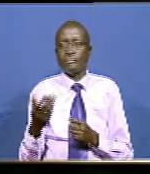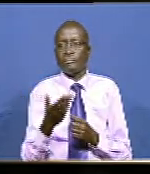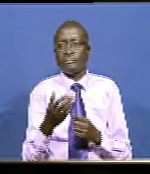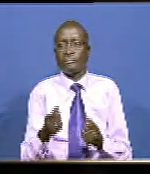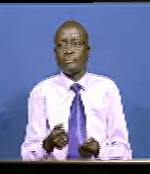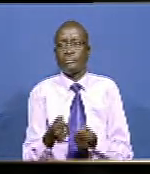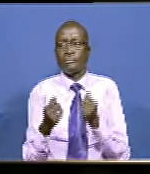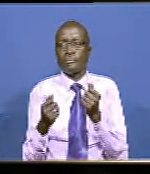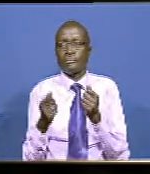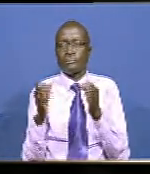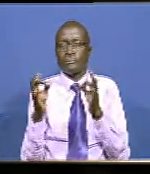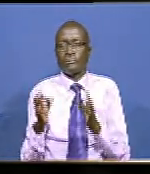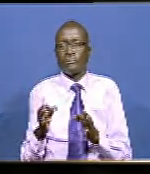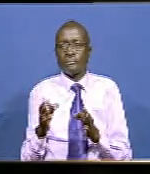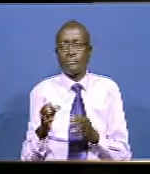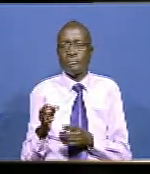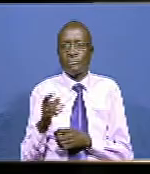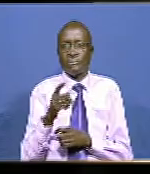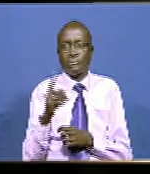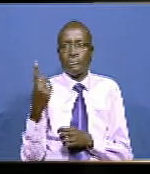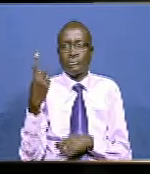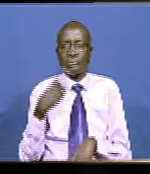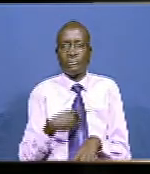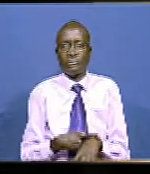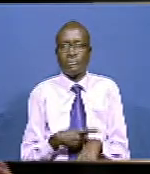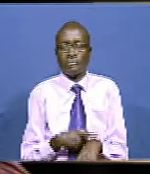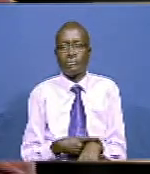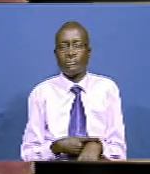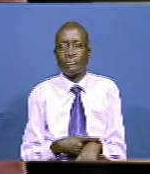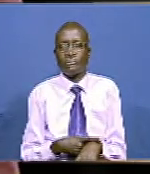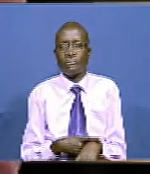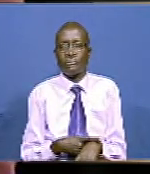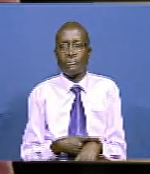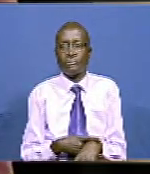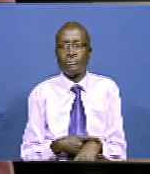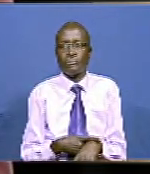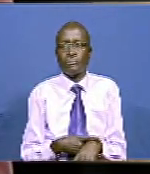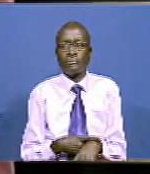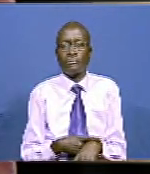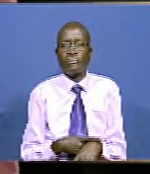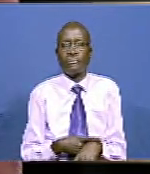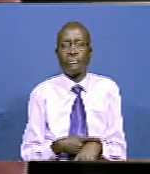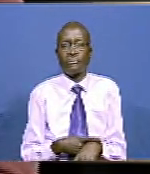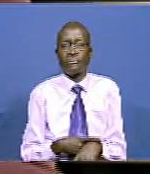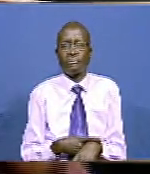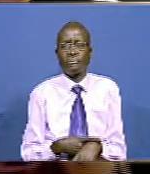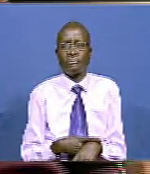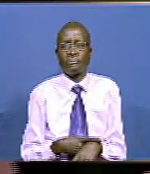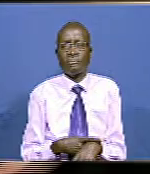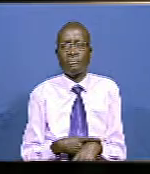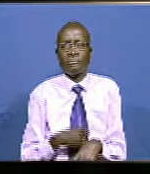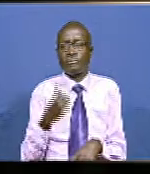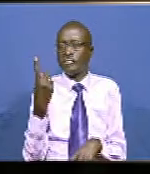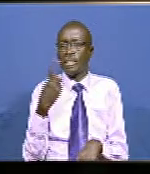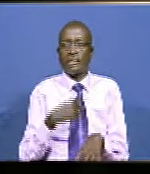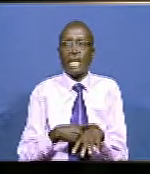decided to now, I can do something. And that's the first time I did. It was a theater explosion. It was my first